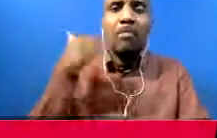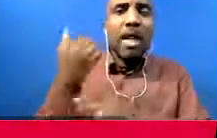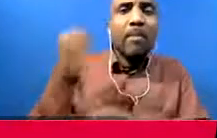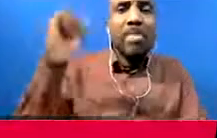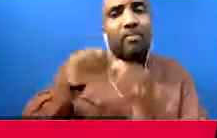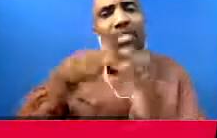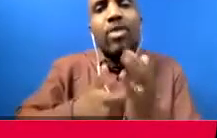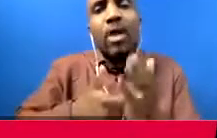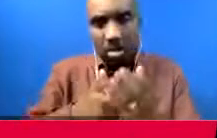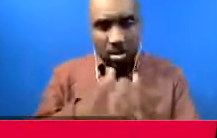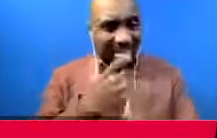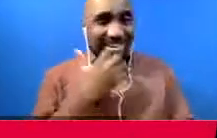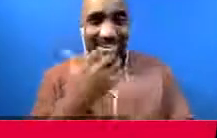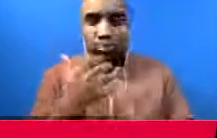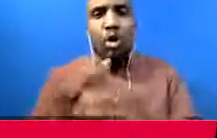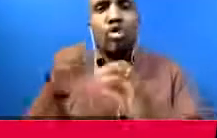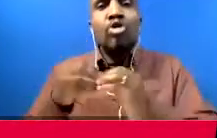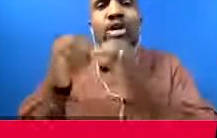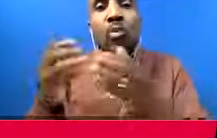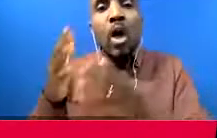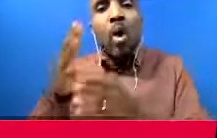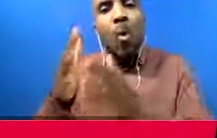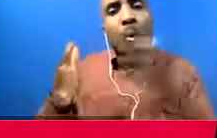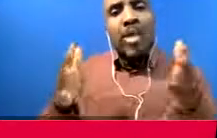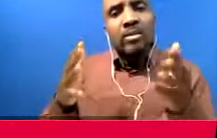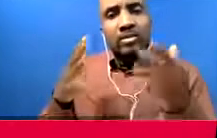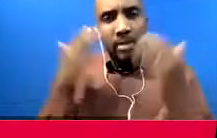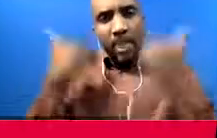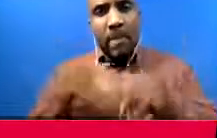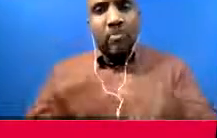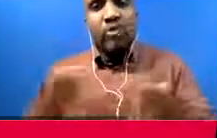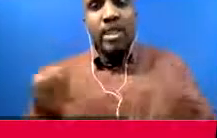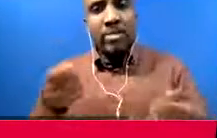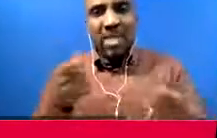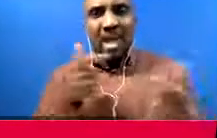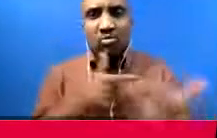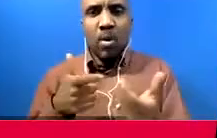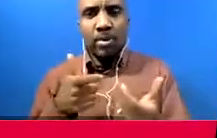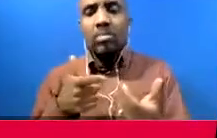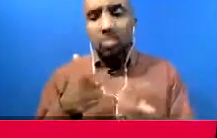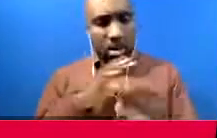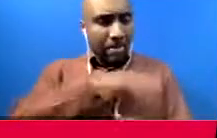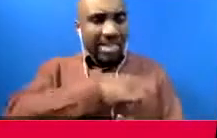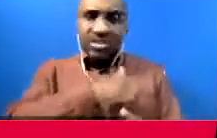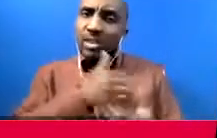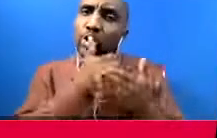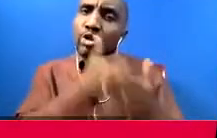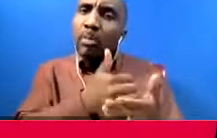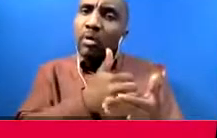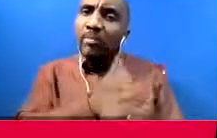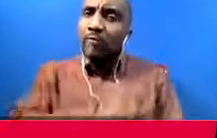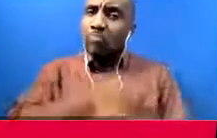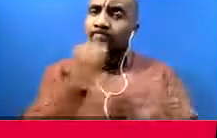created by Western imperialism and is maintained by Western firepower. We support the Palestinians' just struggle for liberation